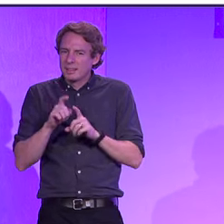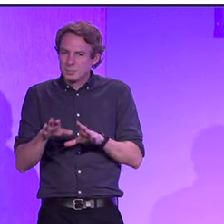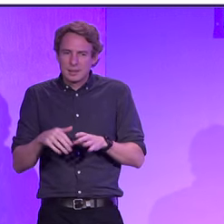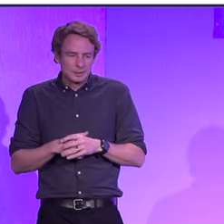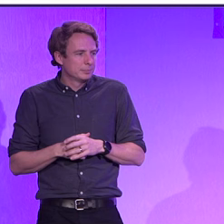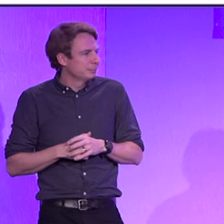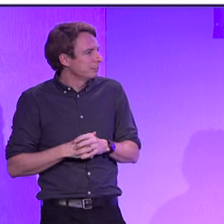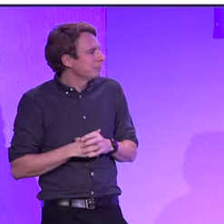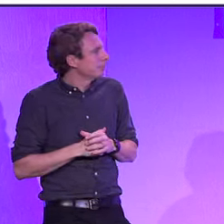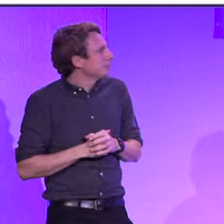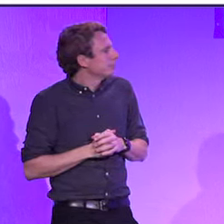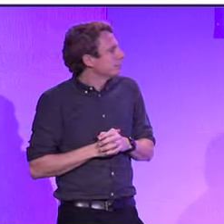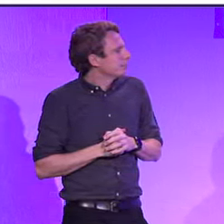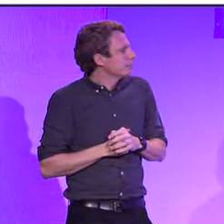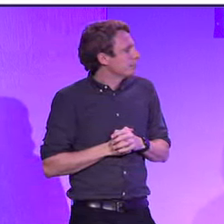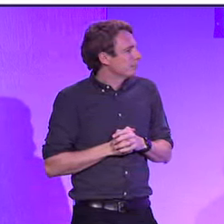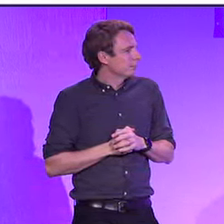it now? I'm just curious.